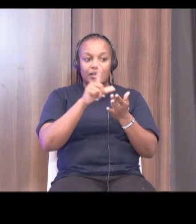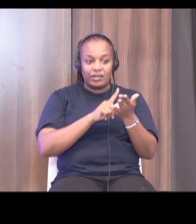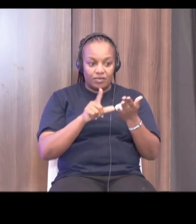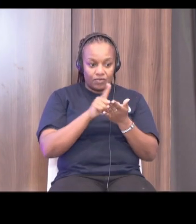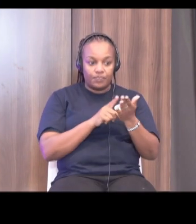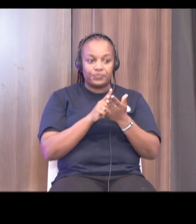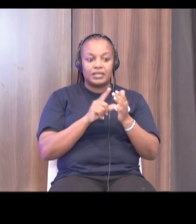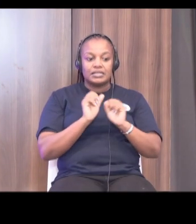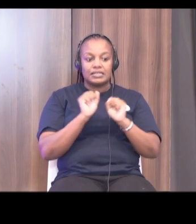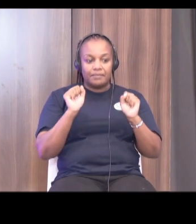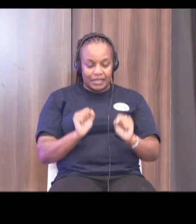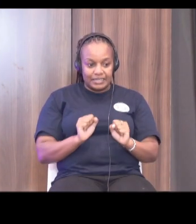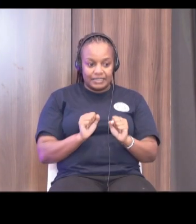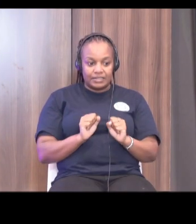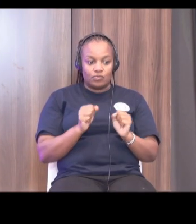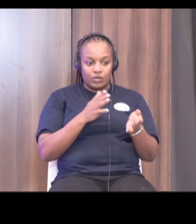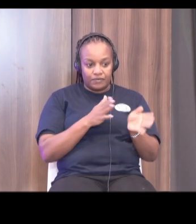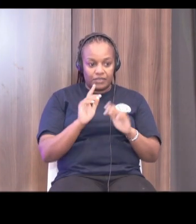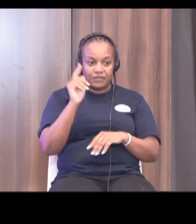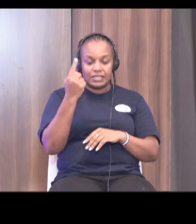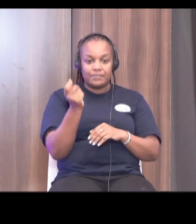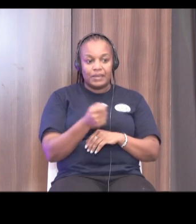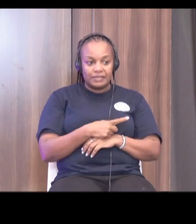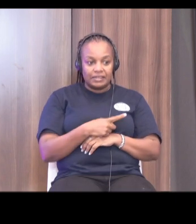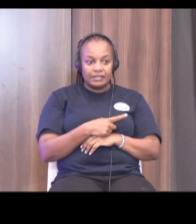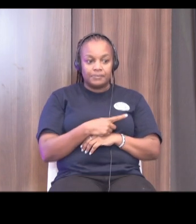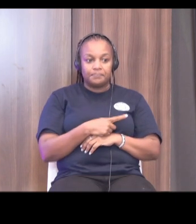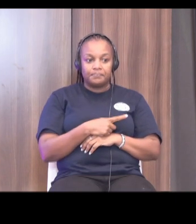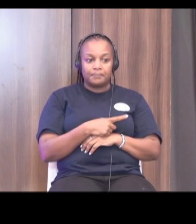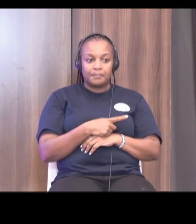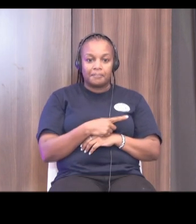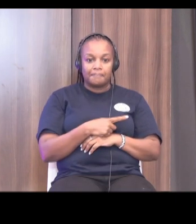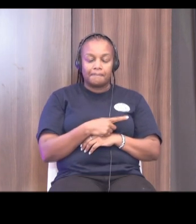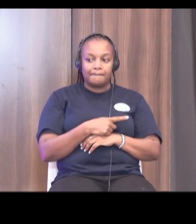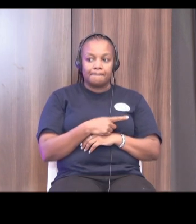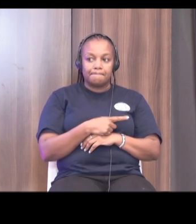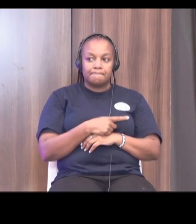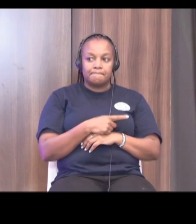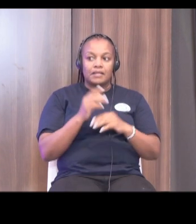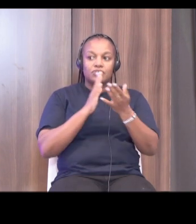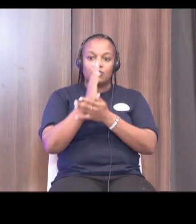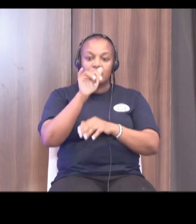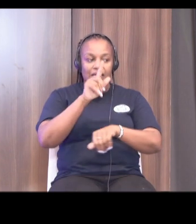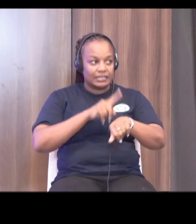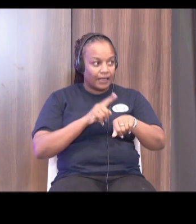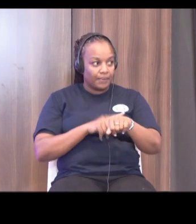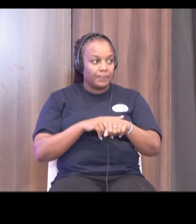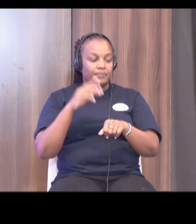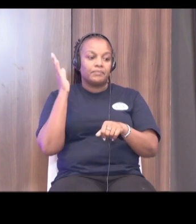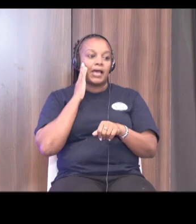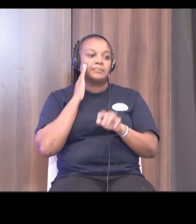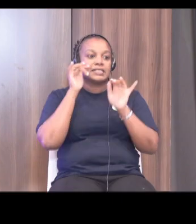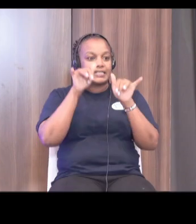systemic reactogenicity, for the first month post-vaccination, adverse events, and throughout the time that the moms stay in the